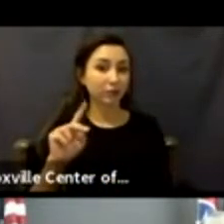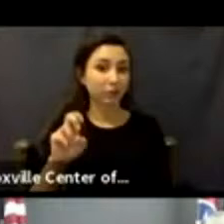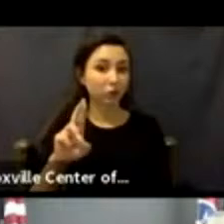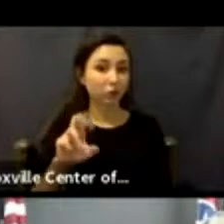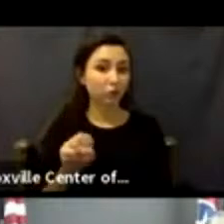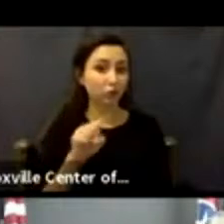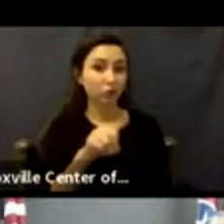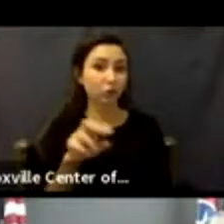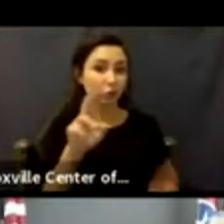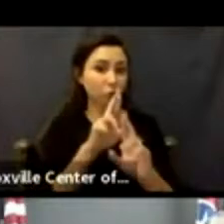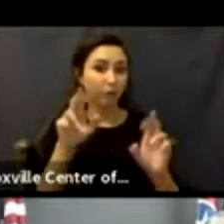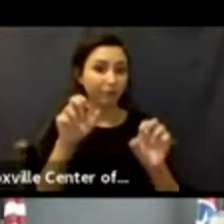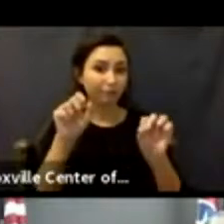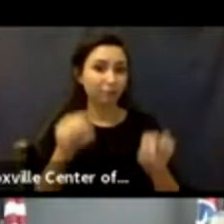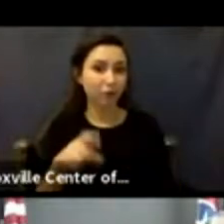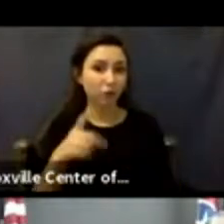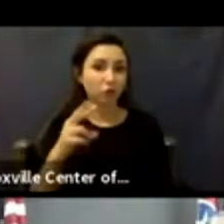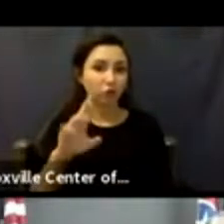sounds great.